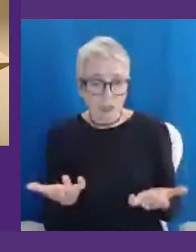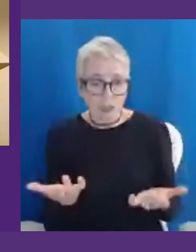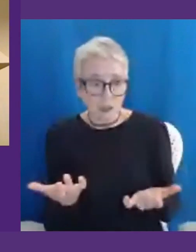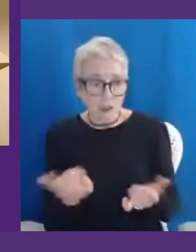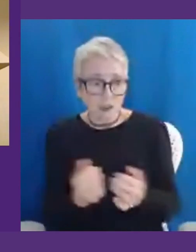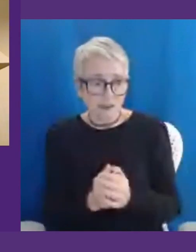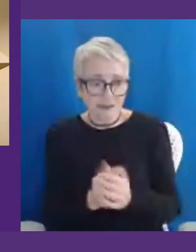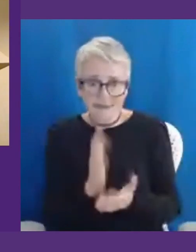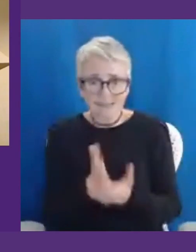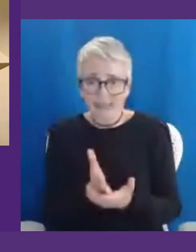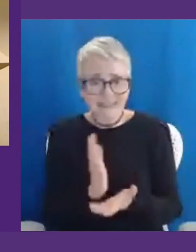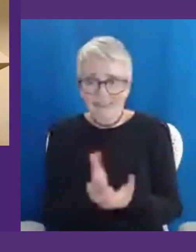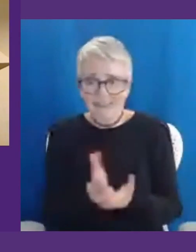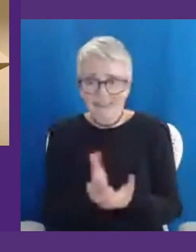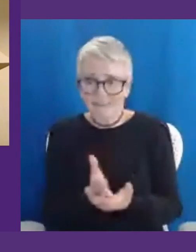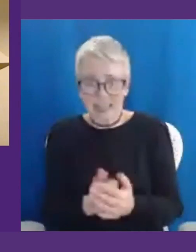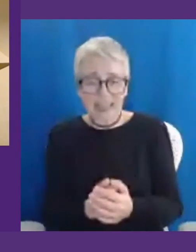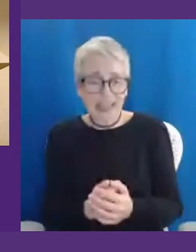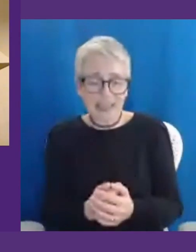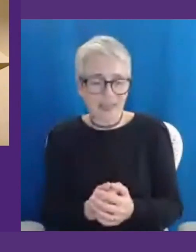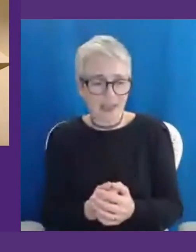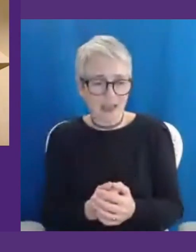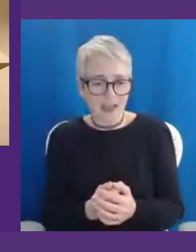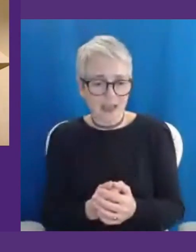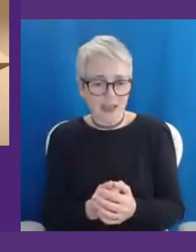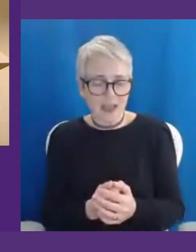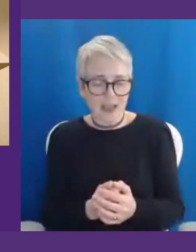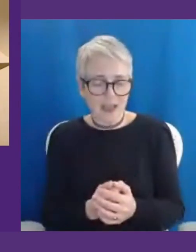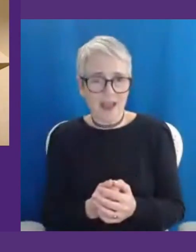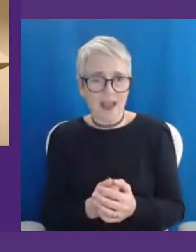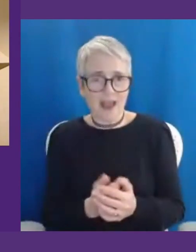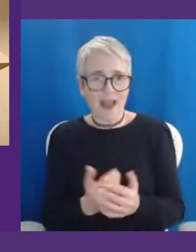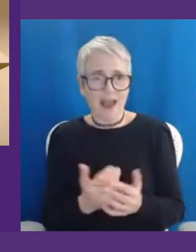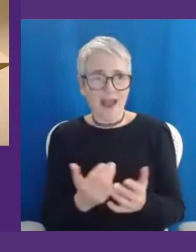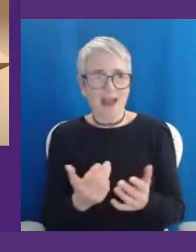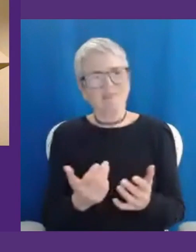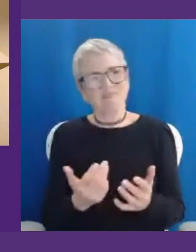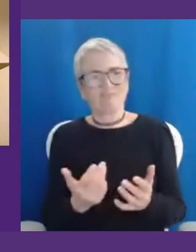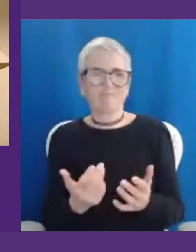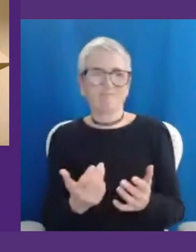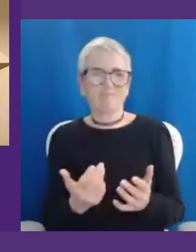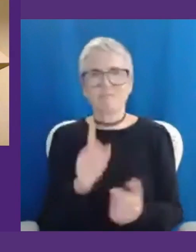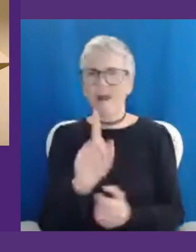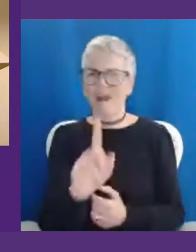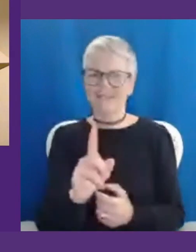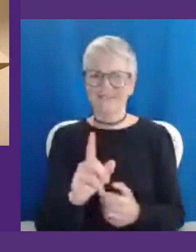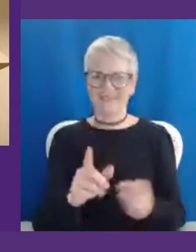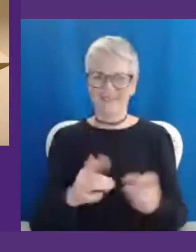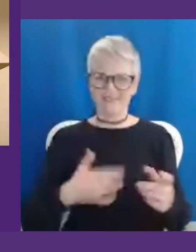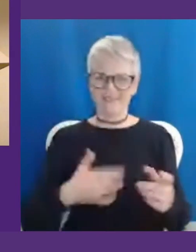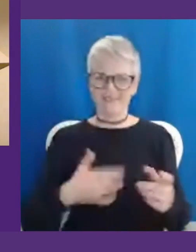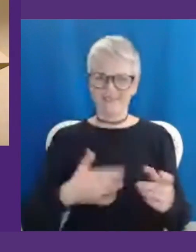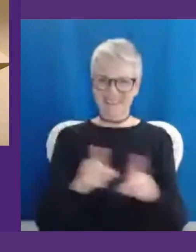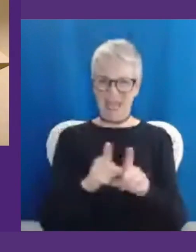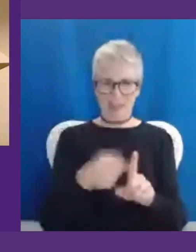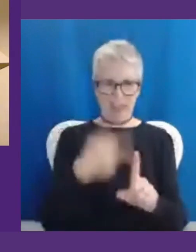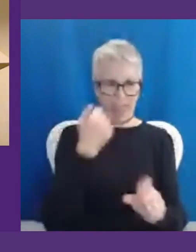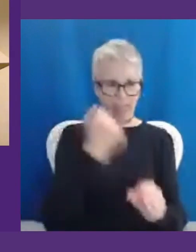it might be a slight chicken and egg scenario. So, like, are fairy